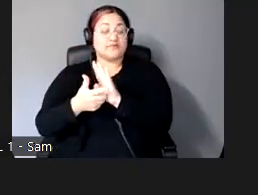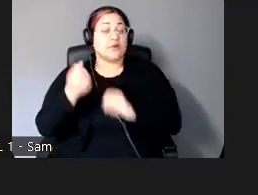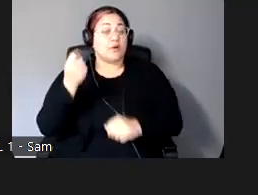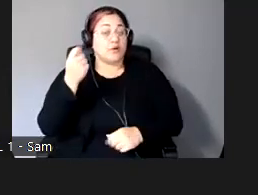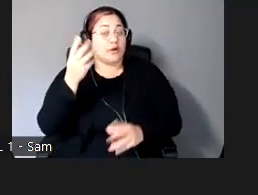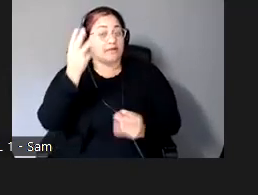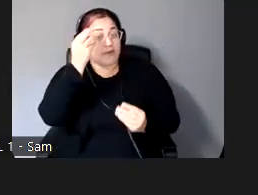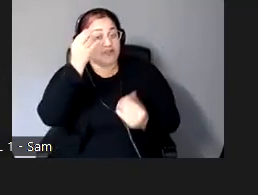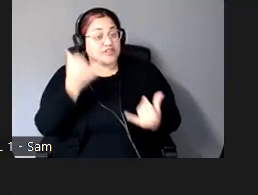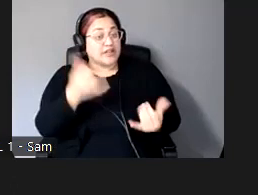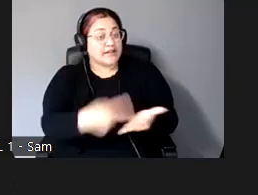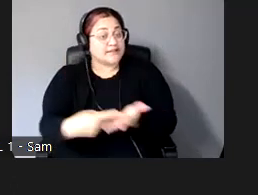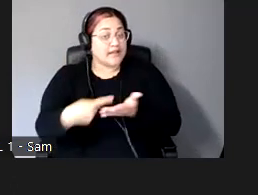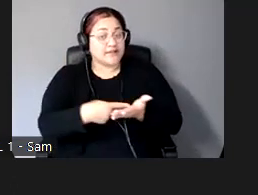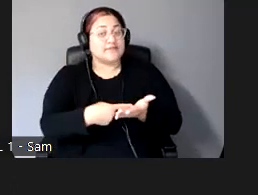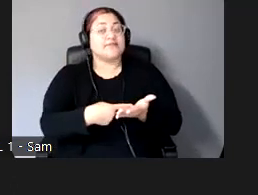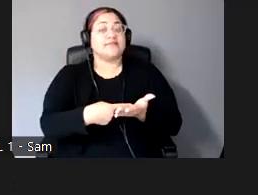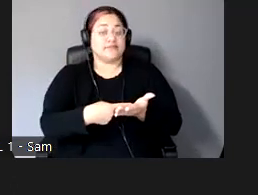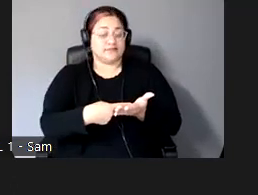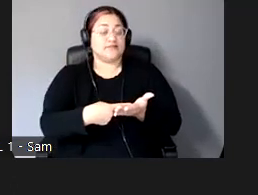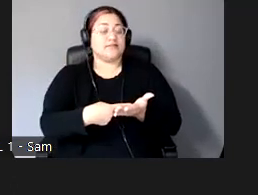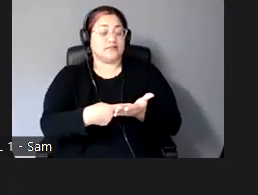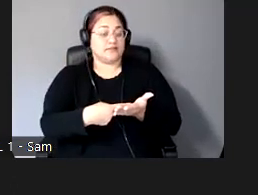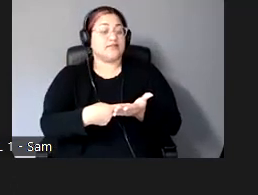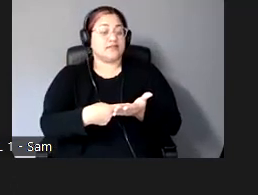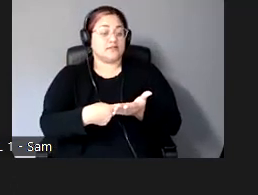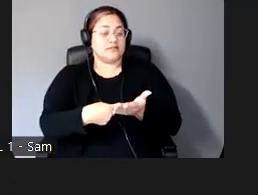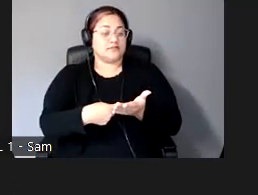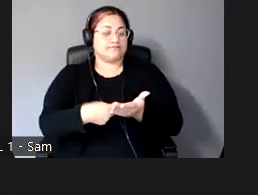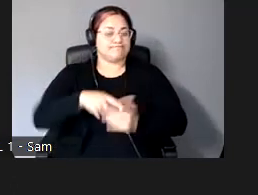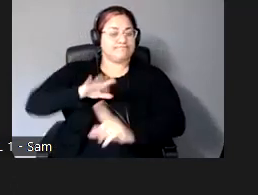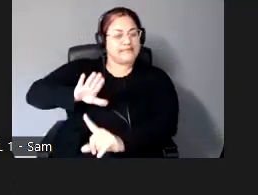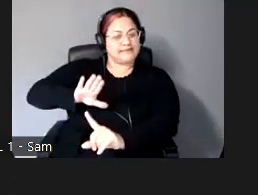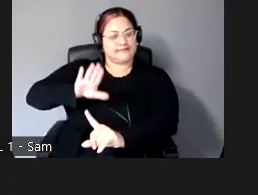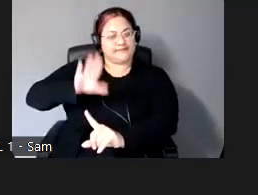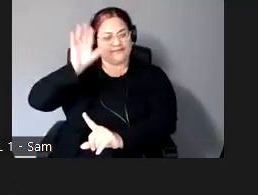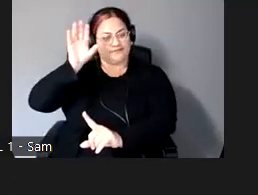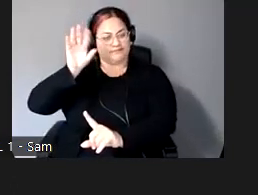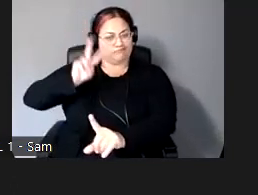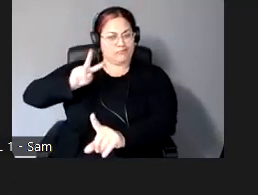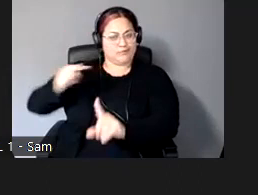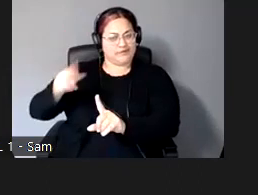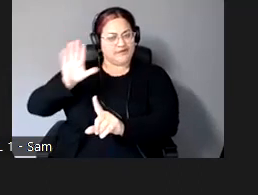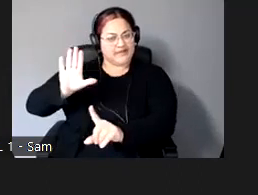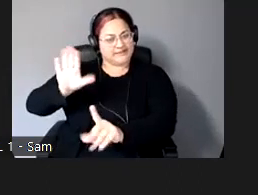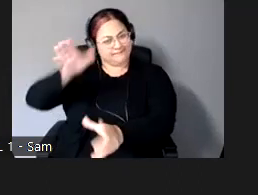disclosed and talked about today is not a representative or does not represent the Ontario government, but